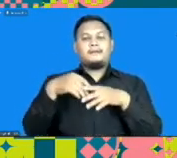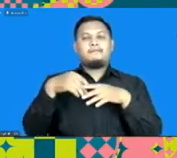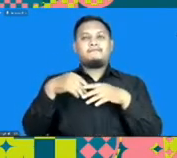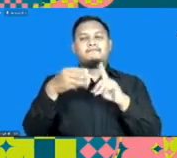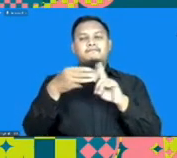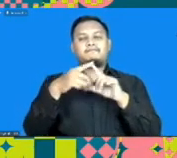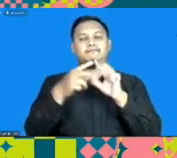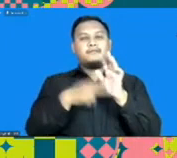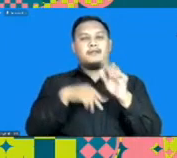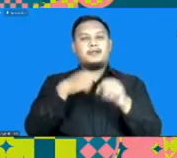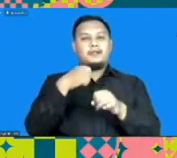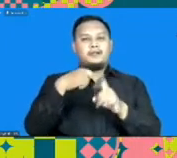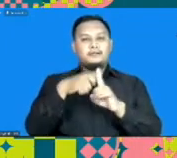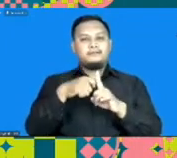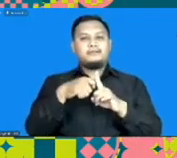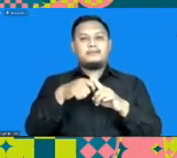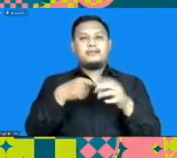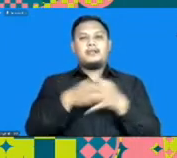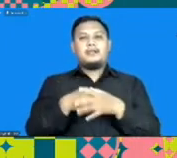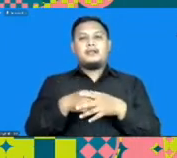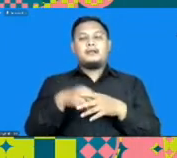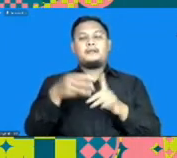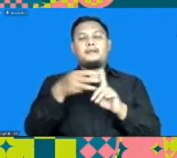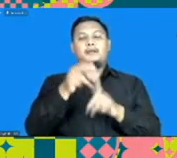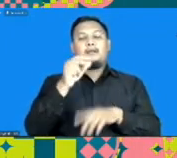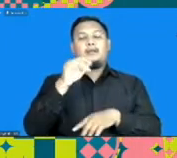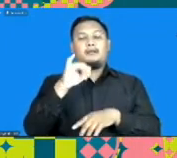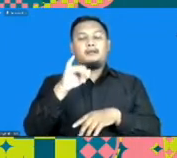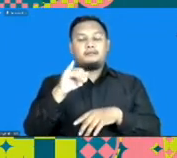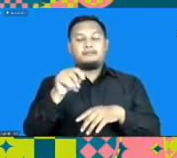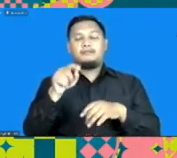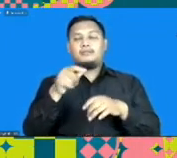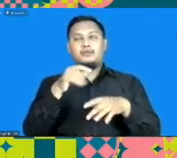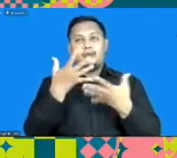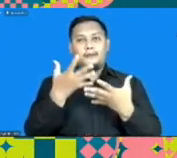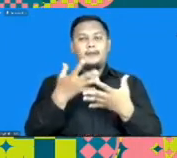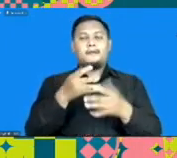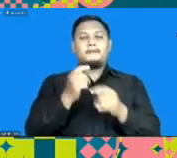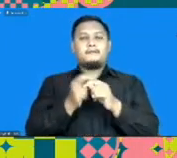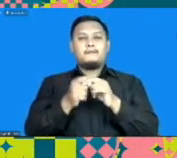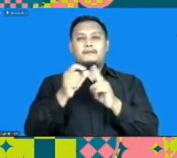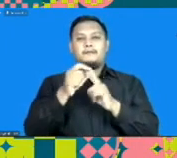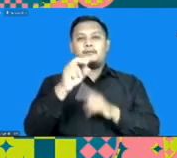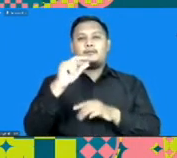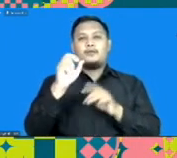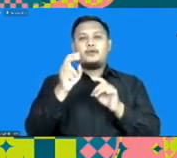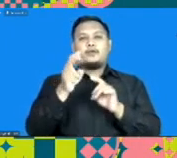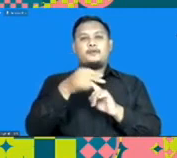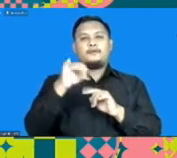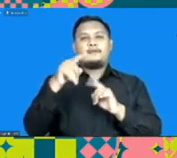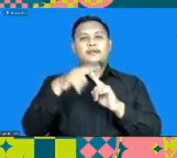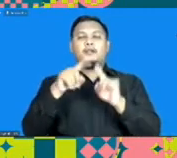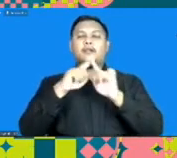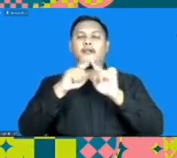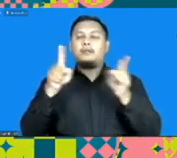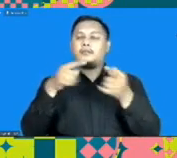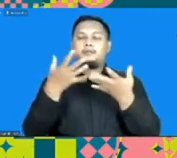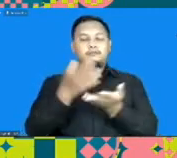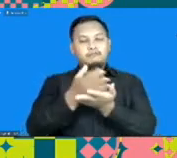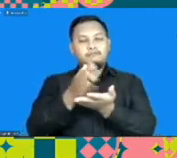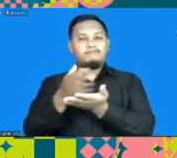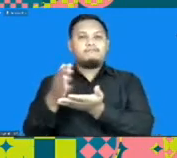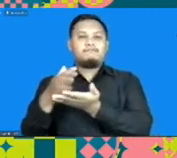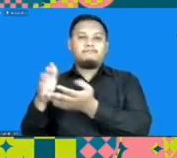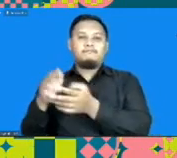Rakyat Indonesia, who are actually creating profitability but also distributing subsidized loan to 30 million people of